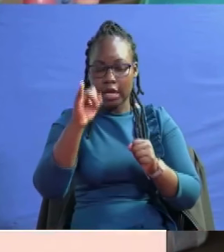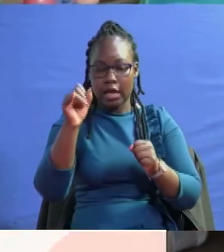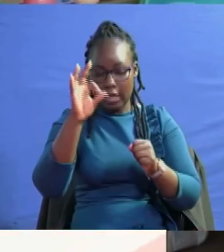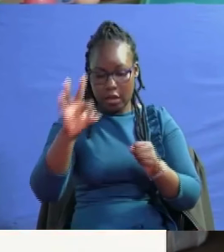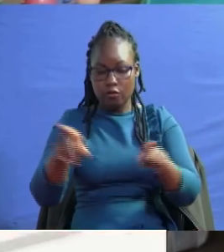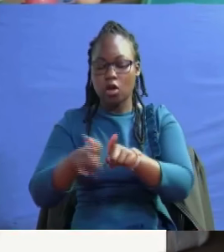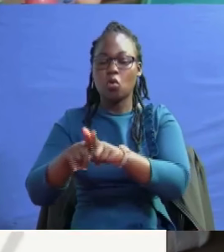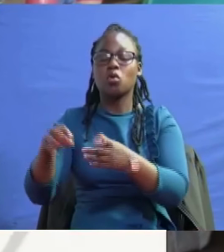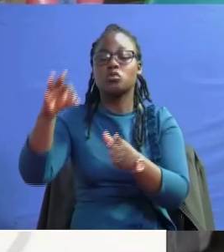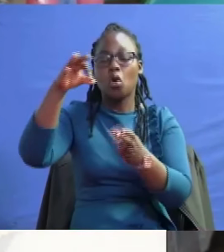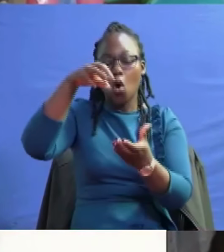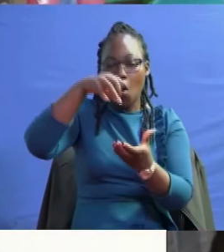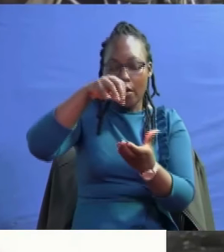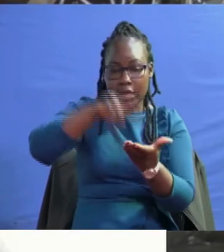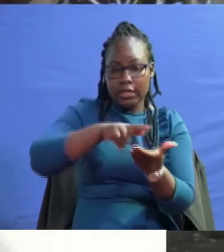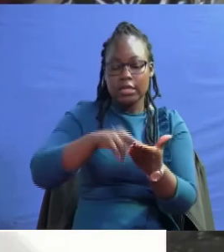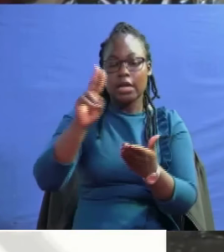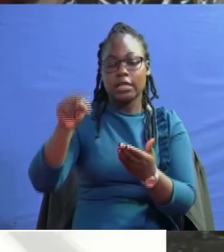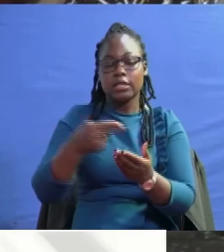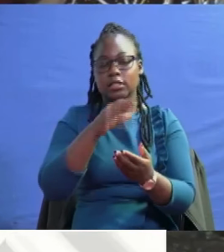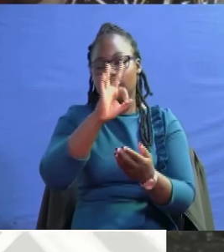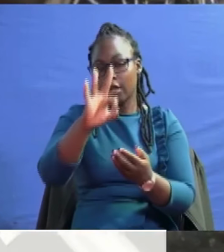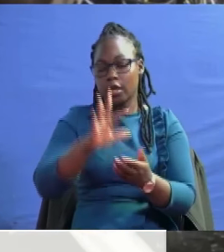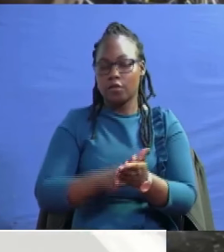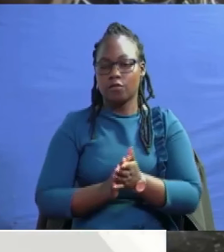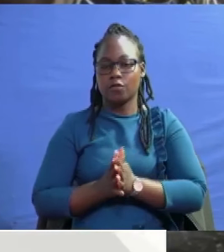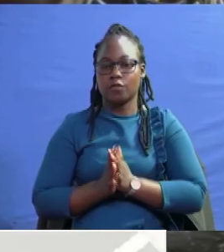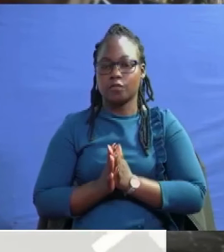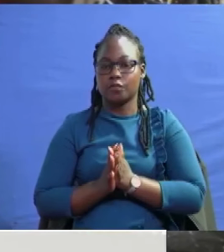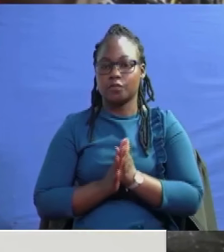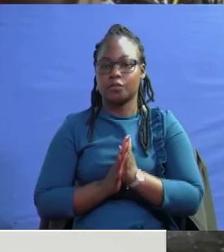must be registered as a member of SHIF. Yvonne Kamuma, KUTV.